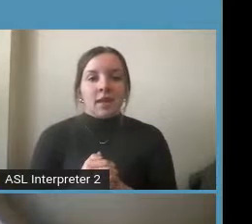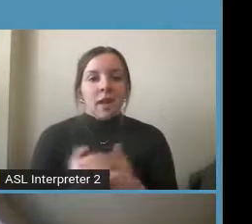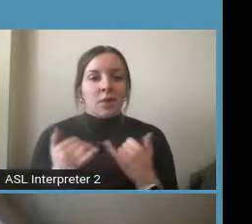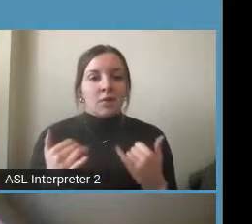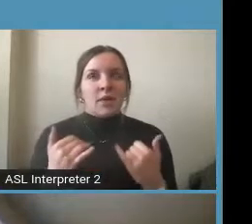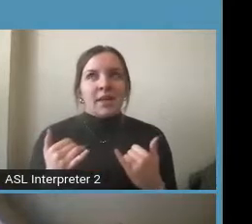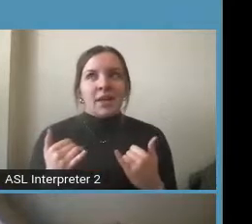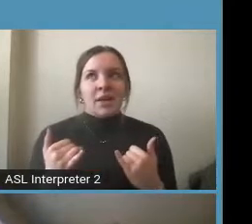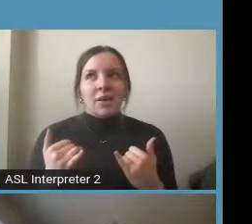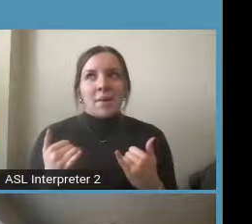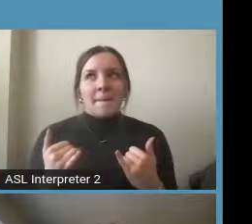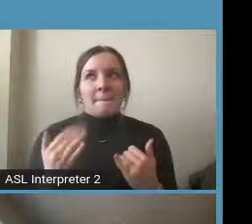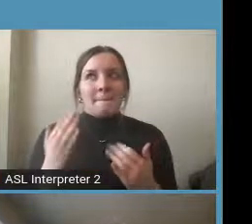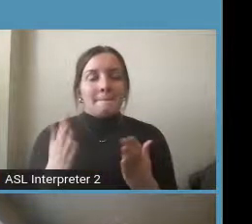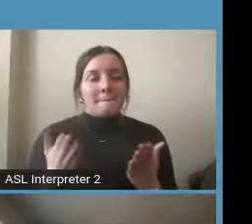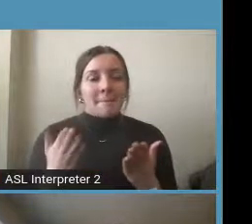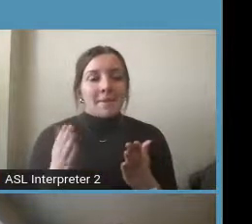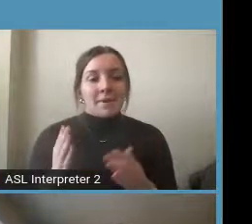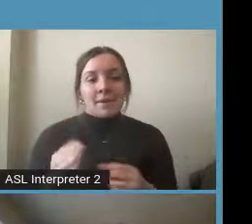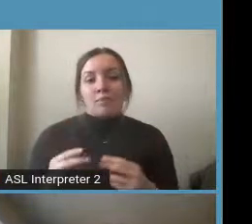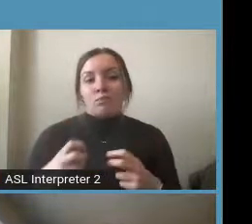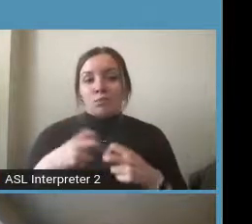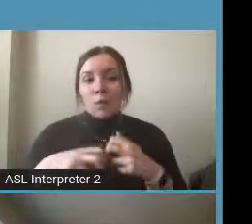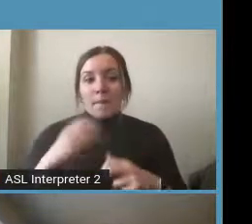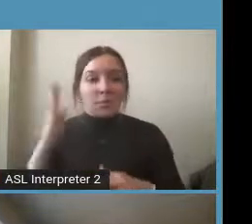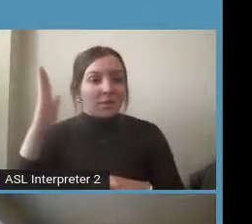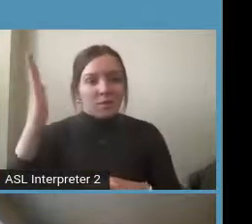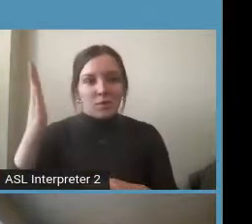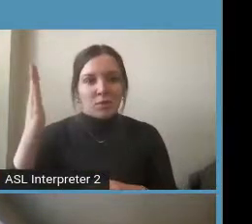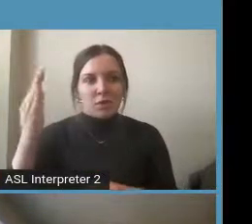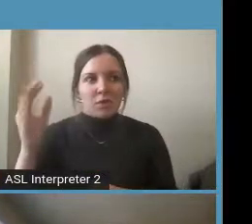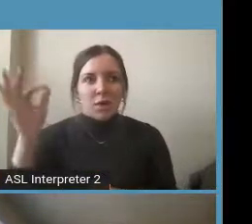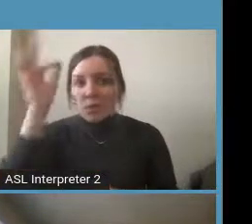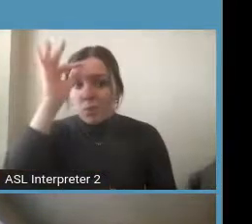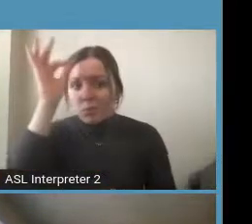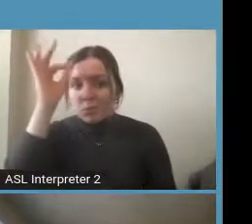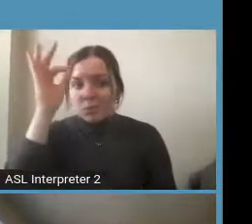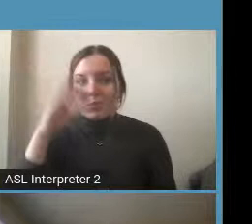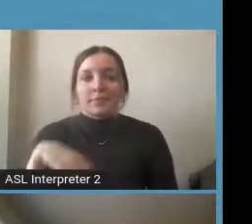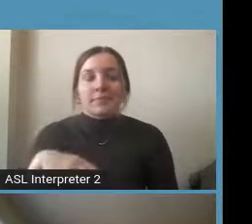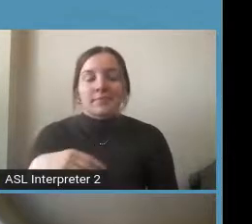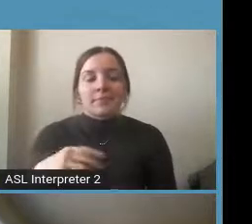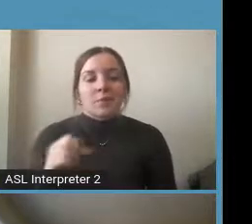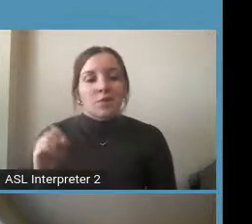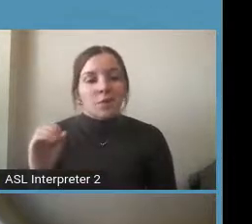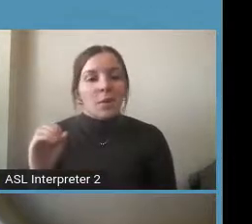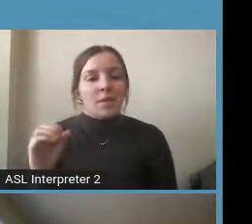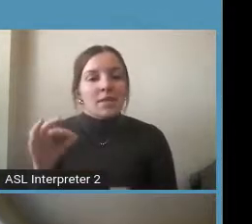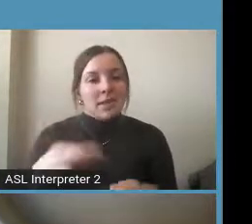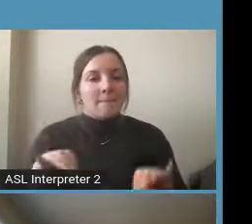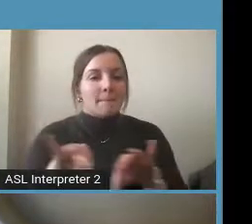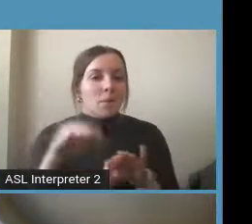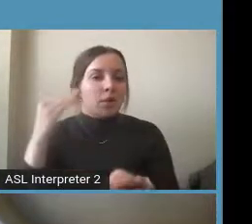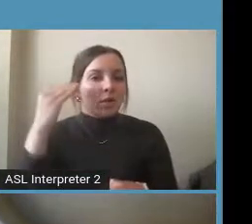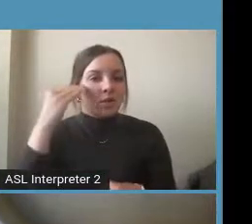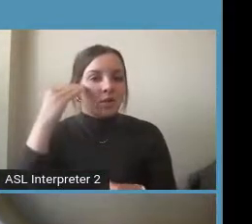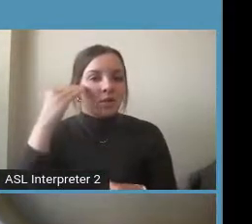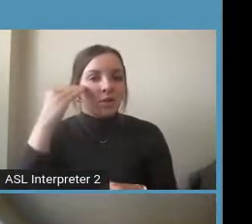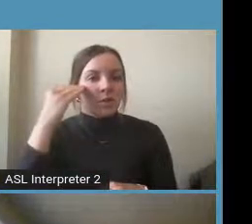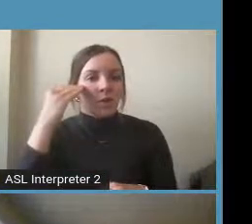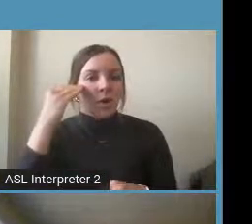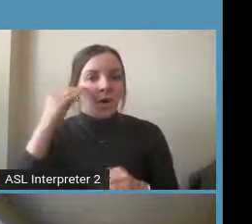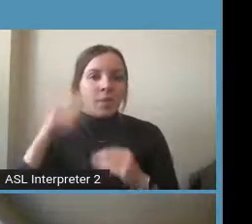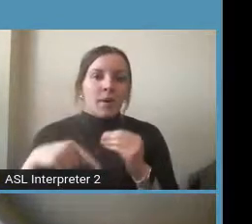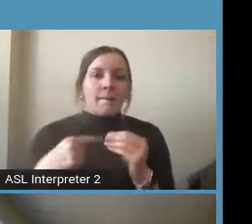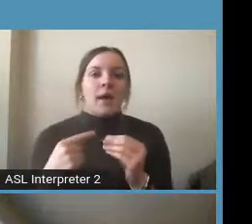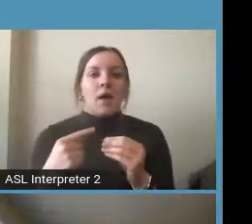3D data, things can be done with it. I think that it's important that you have awareness and familiarity with the technology and the